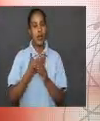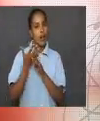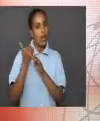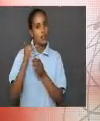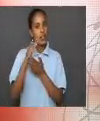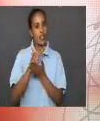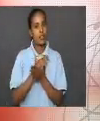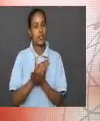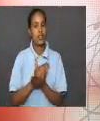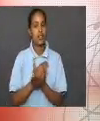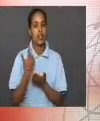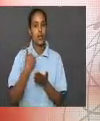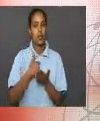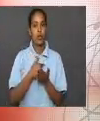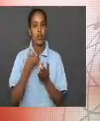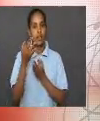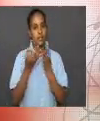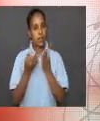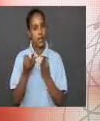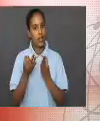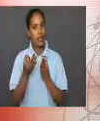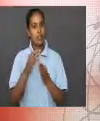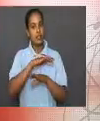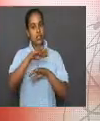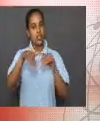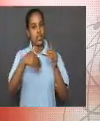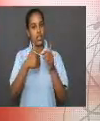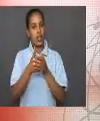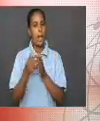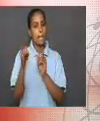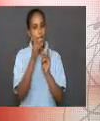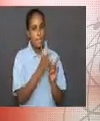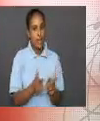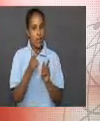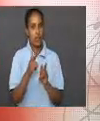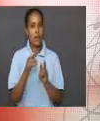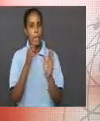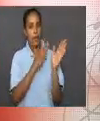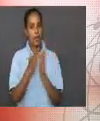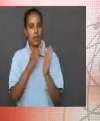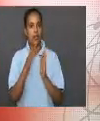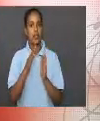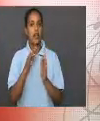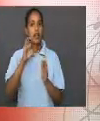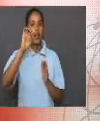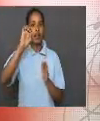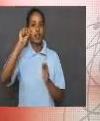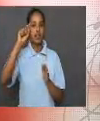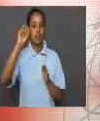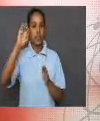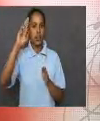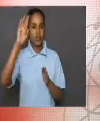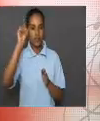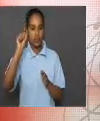last lesson, we explained the general method of preparing esters, which